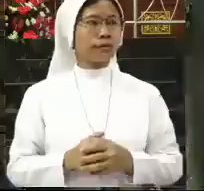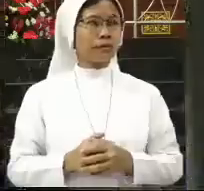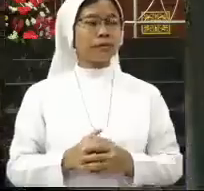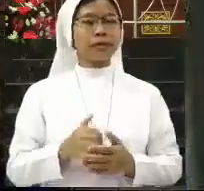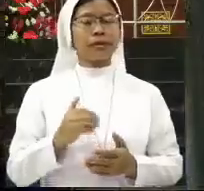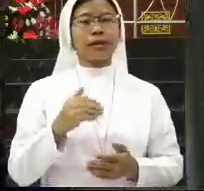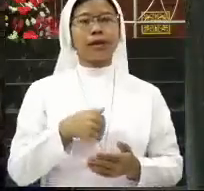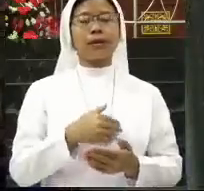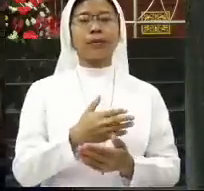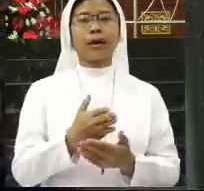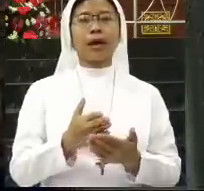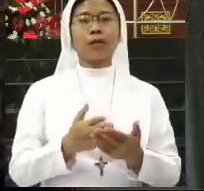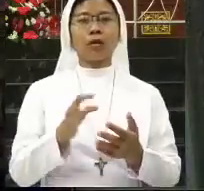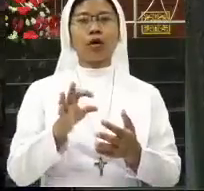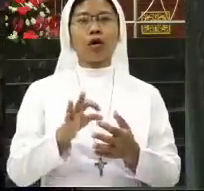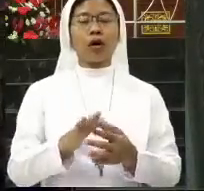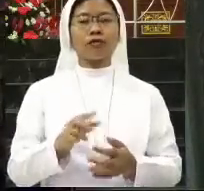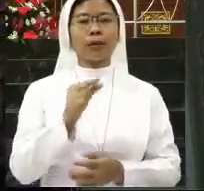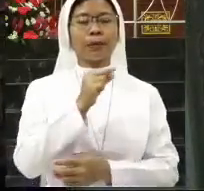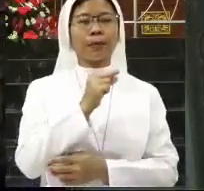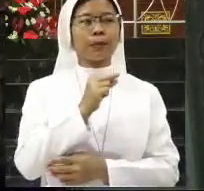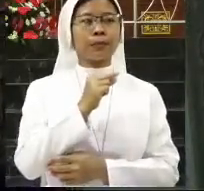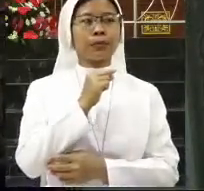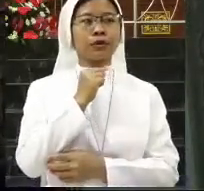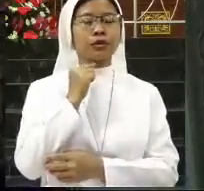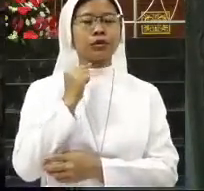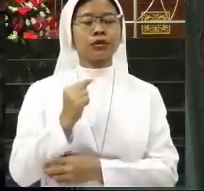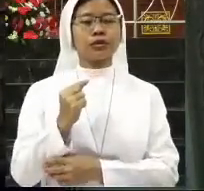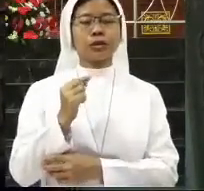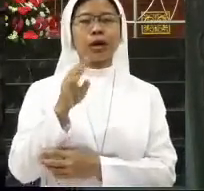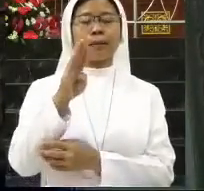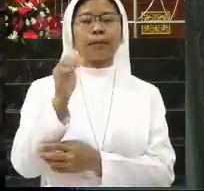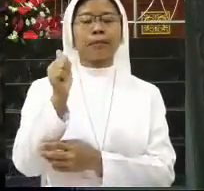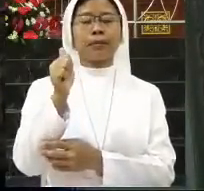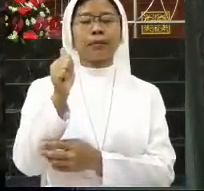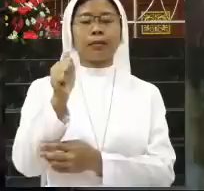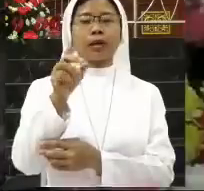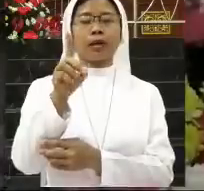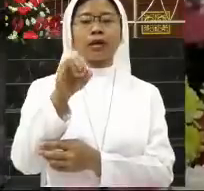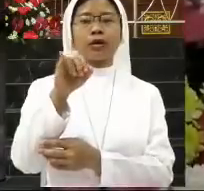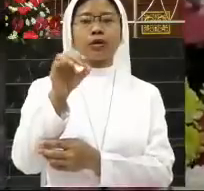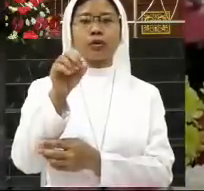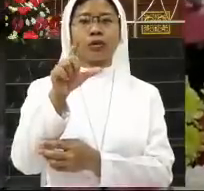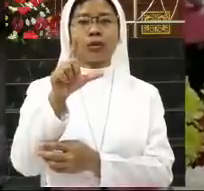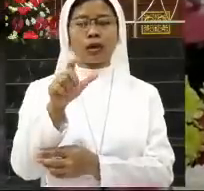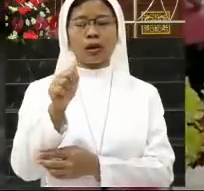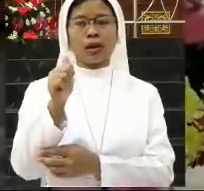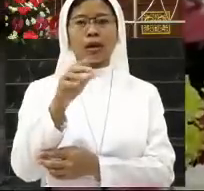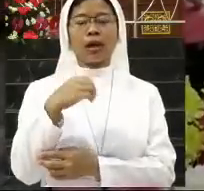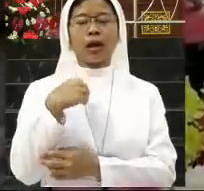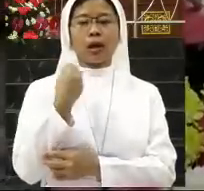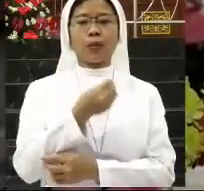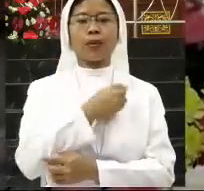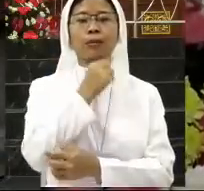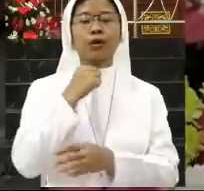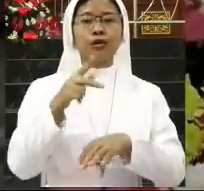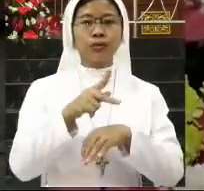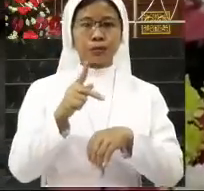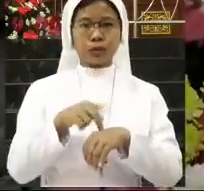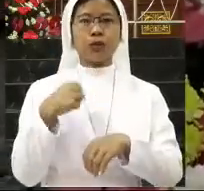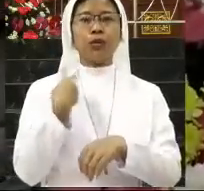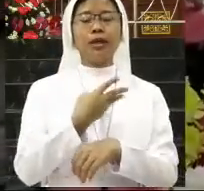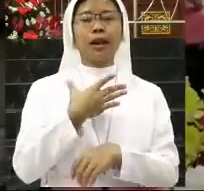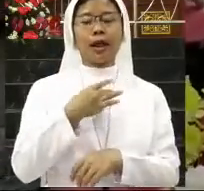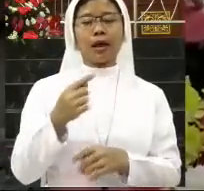In behalf of Reverend Monsignor Doe P. Bajola, our parish priest, we would